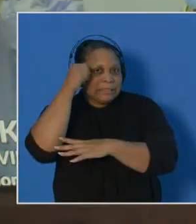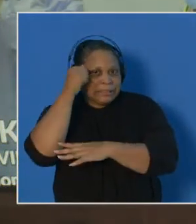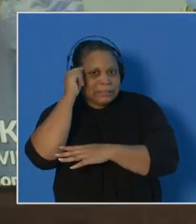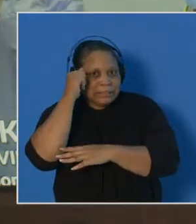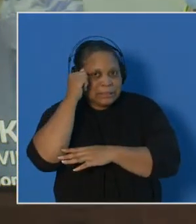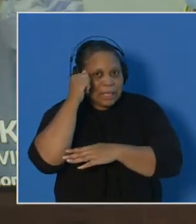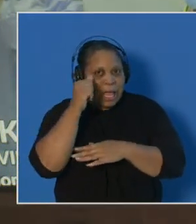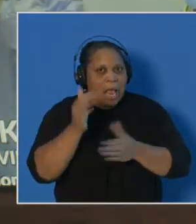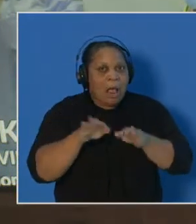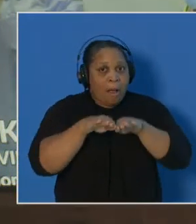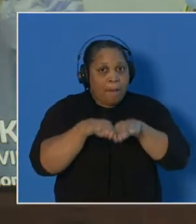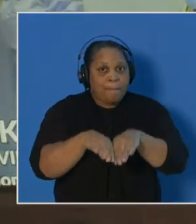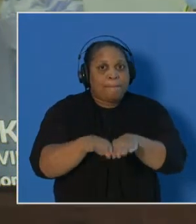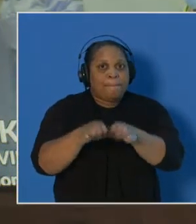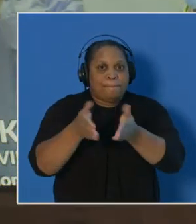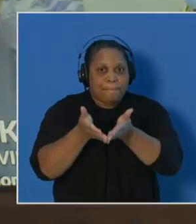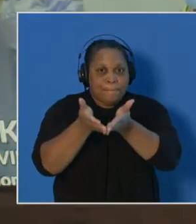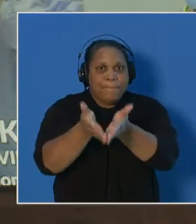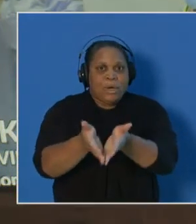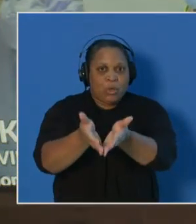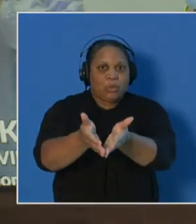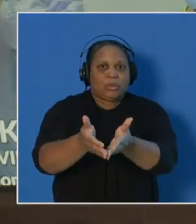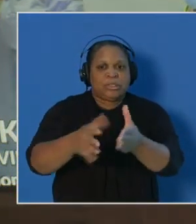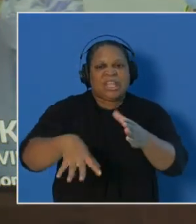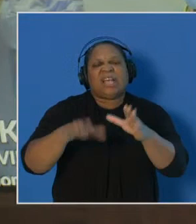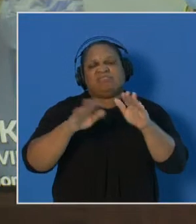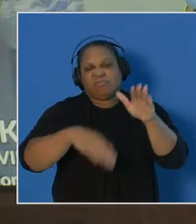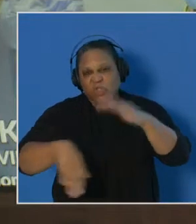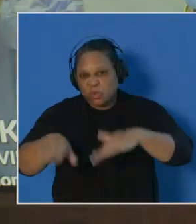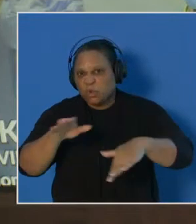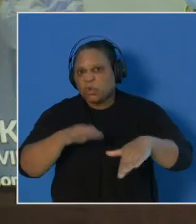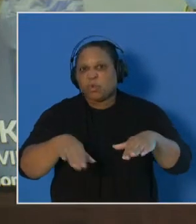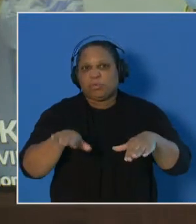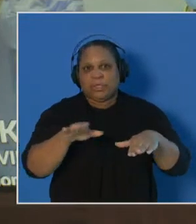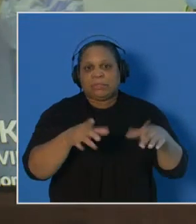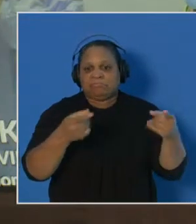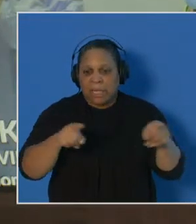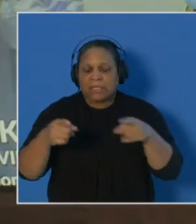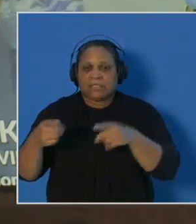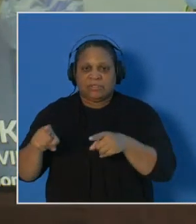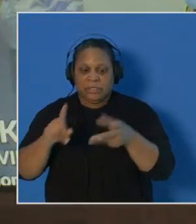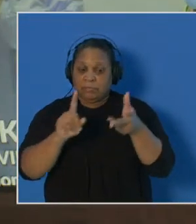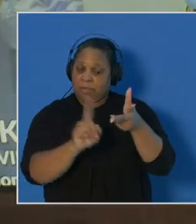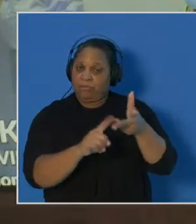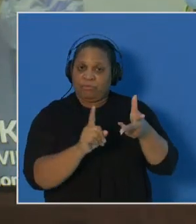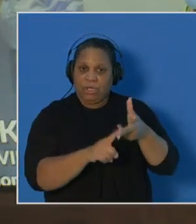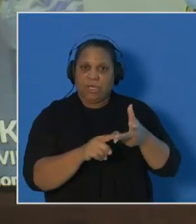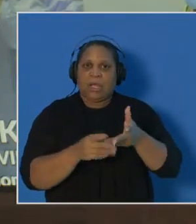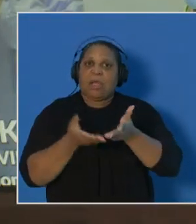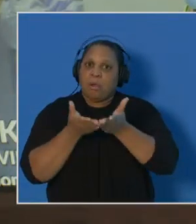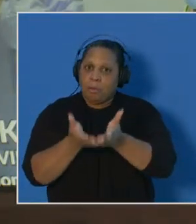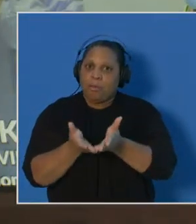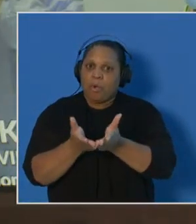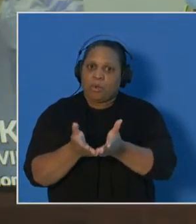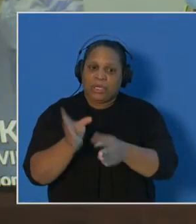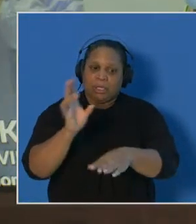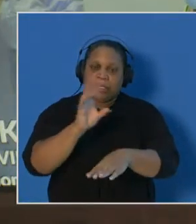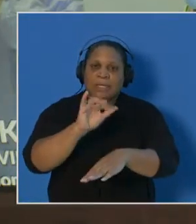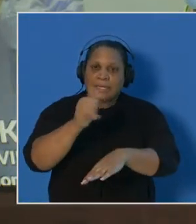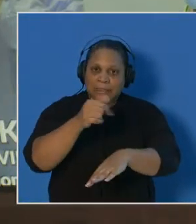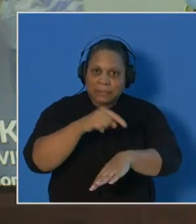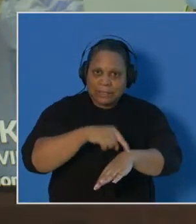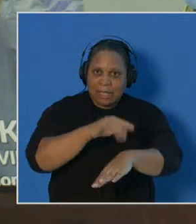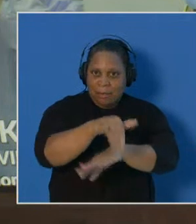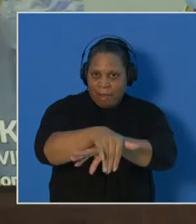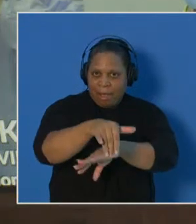regarding boats and maritime activities whilst we're in phase 3. Boating activity is now allowed until 10 p.m., which